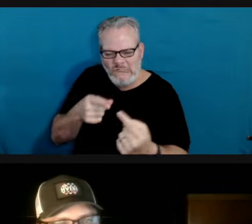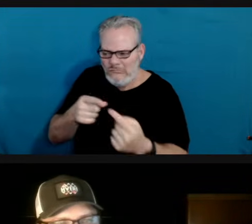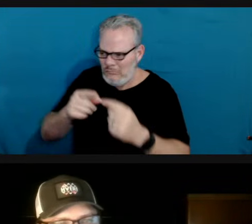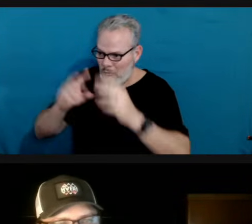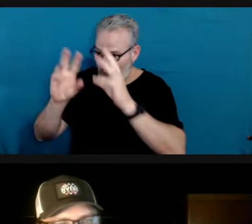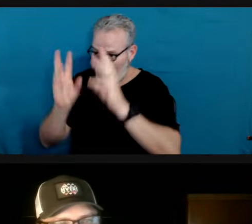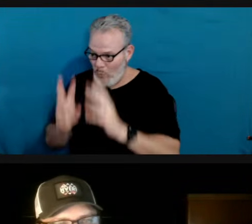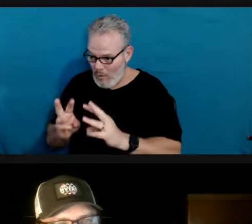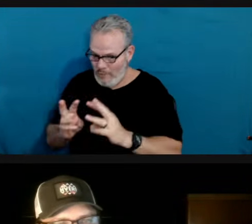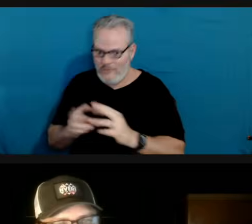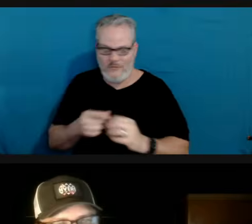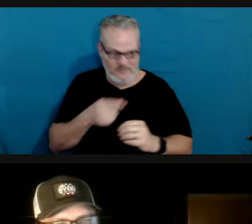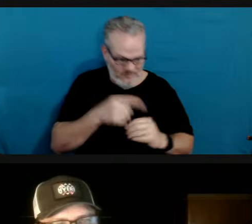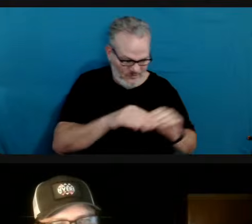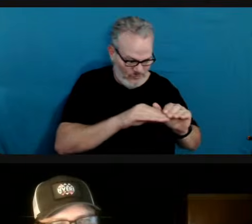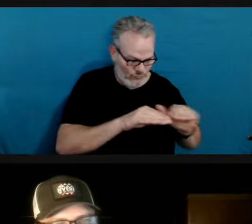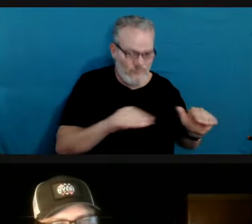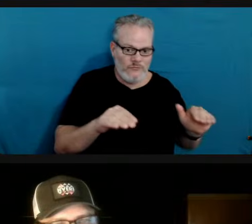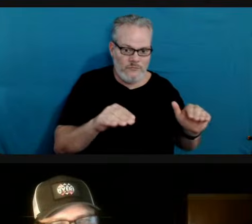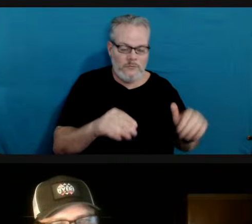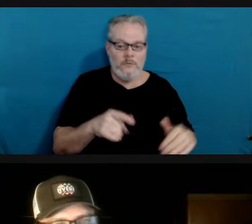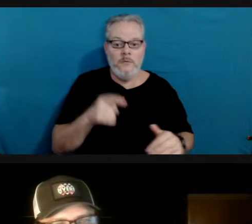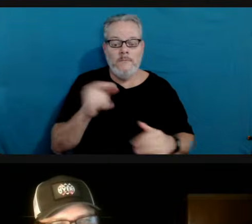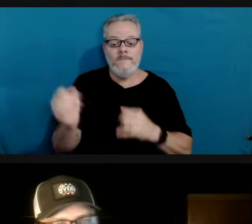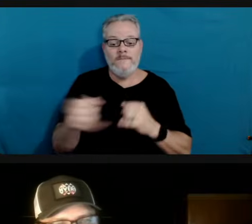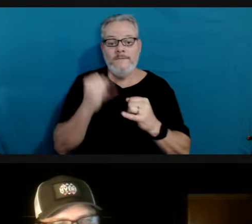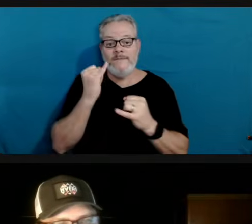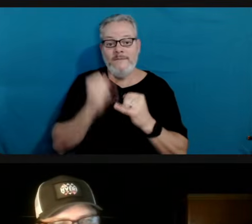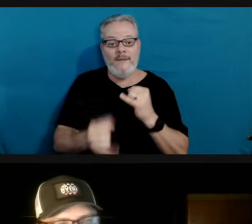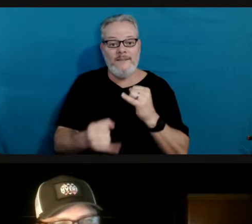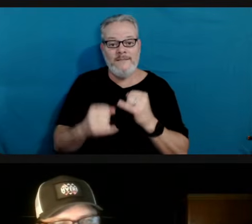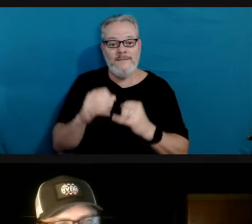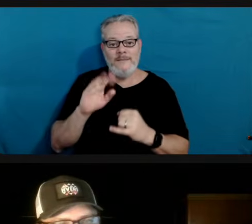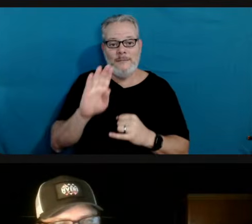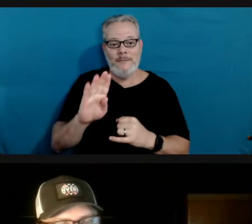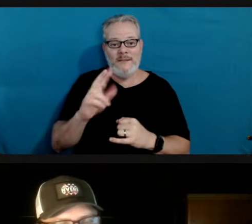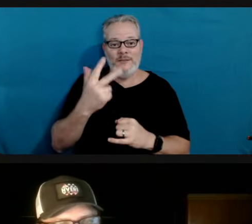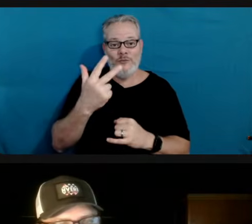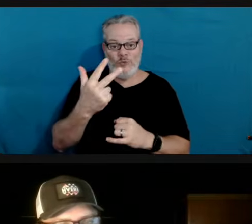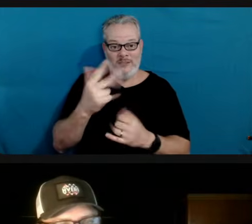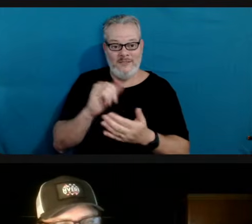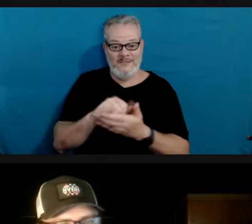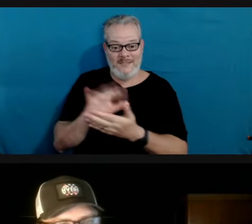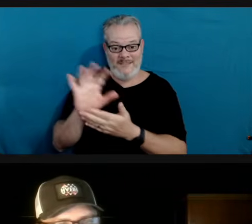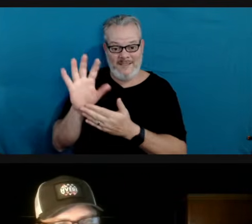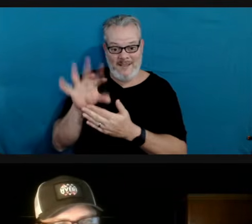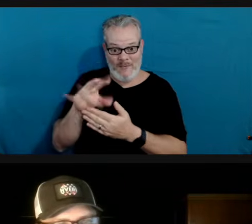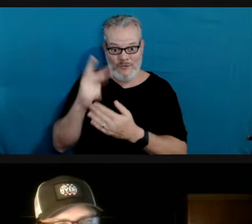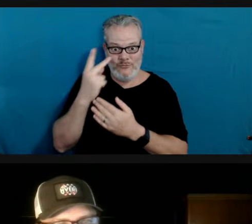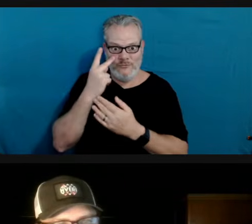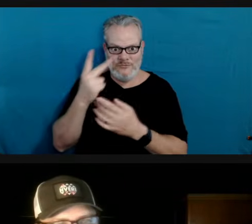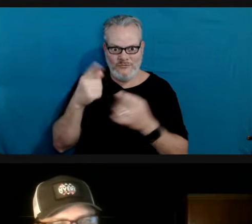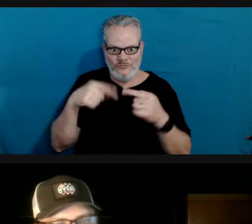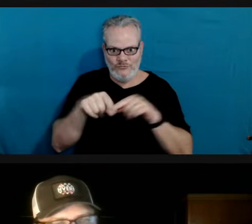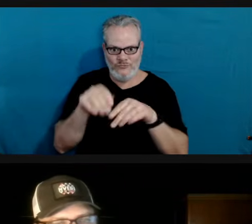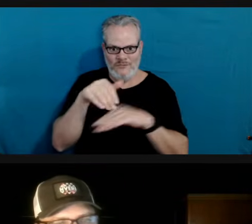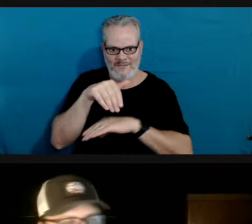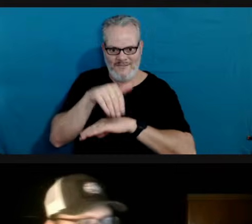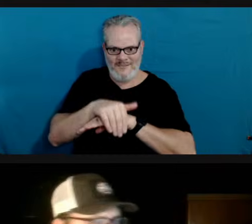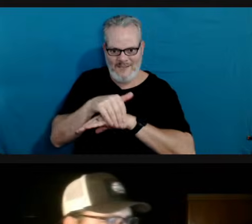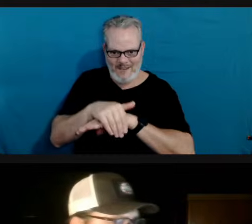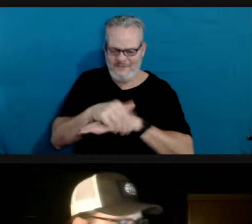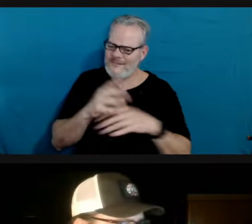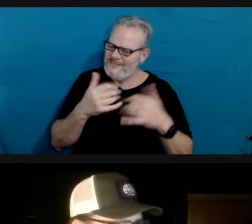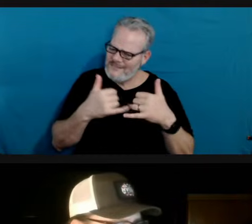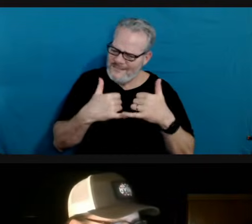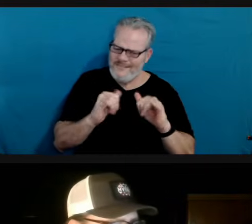here. So finally, the V3 camera at night, we can see there's been some glow. This also obscured by the weather for